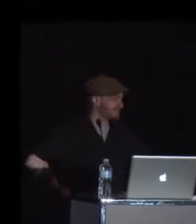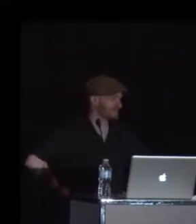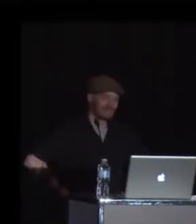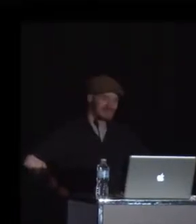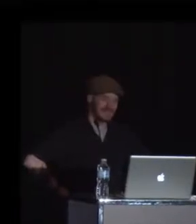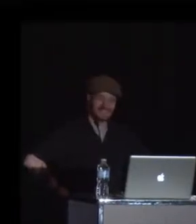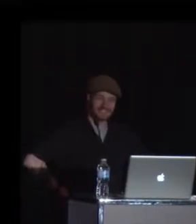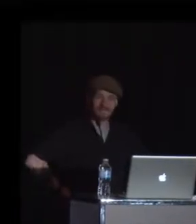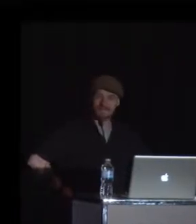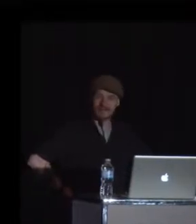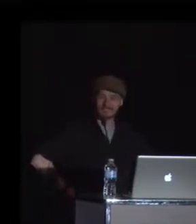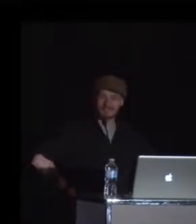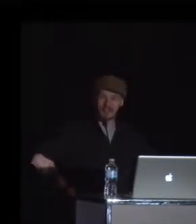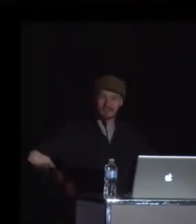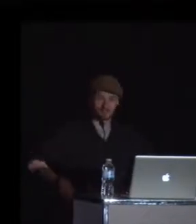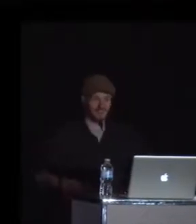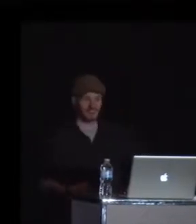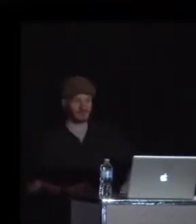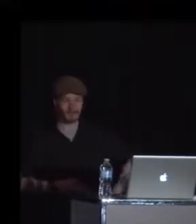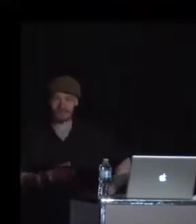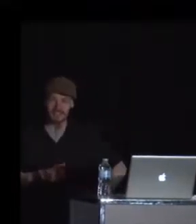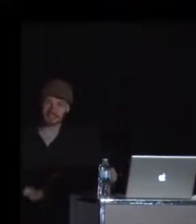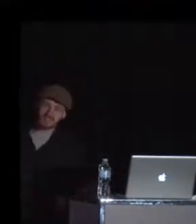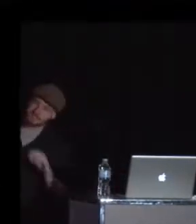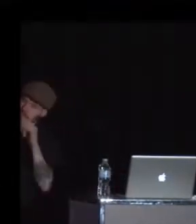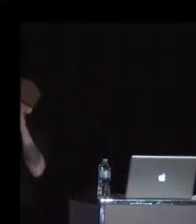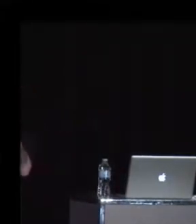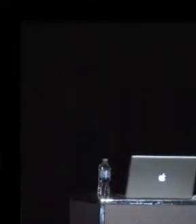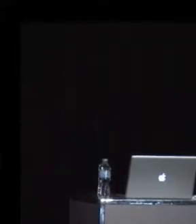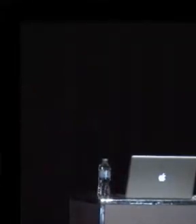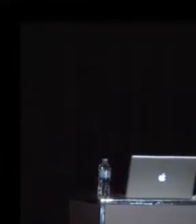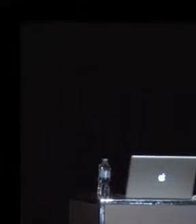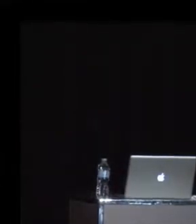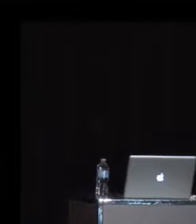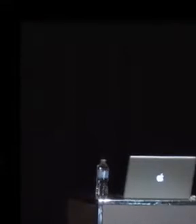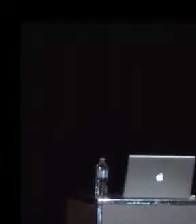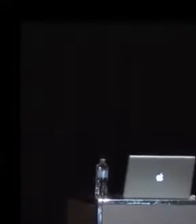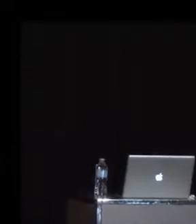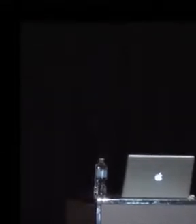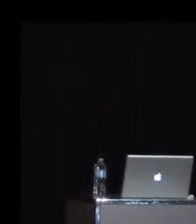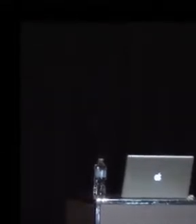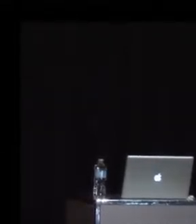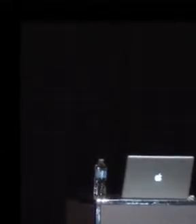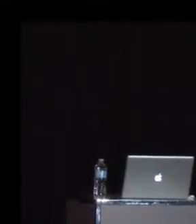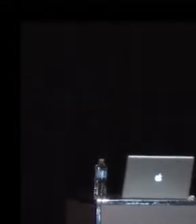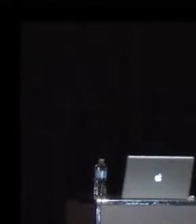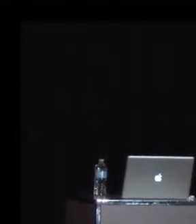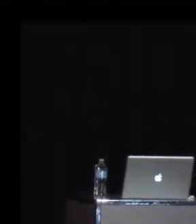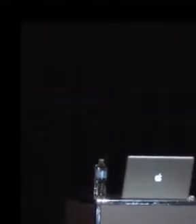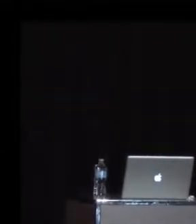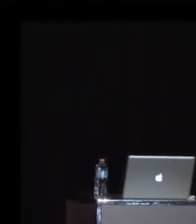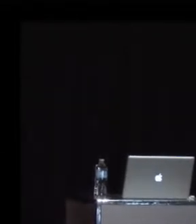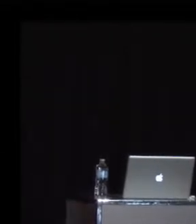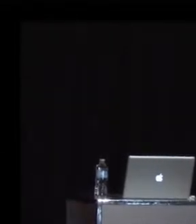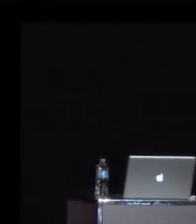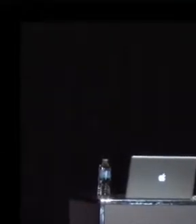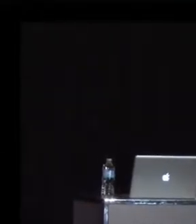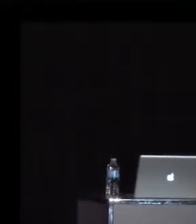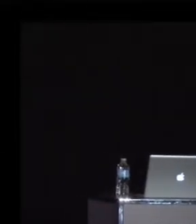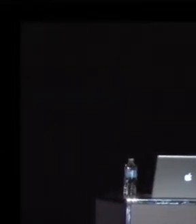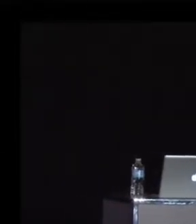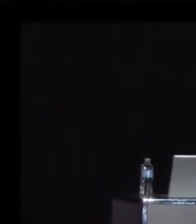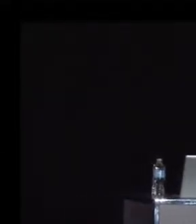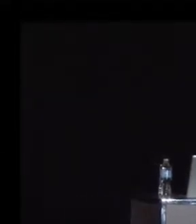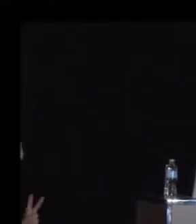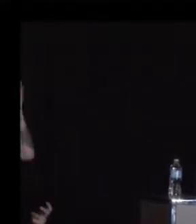I? Let's talk about some stuff. I made loads of nice pictures for you, and I want to talk about all my pictures. So my talk is